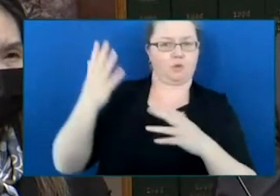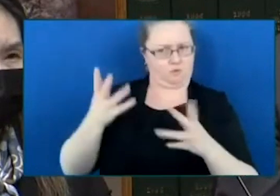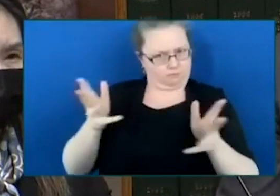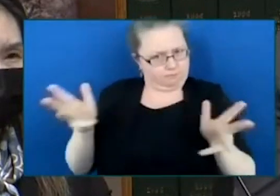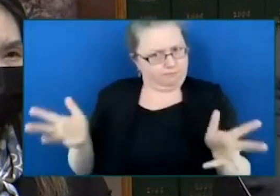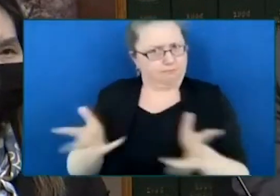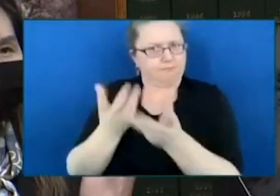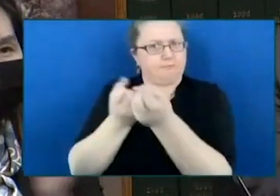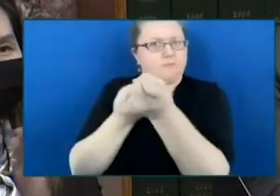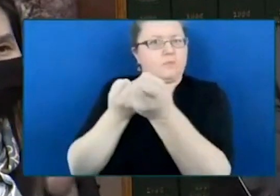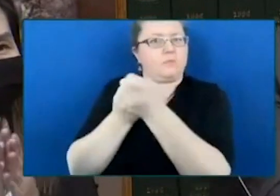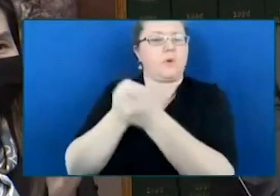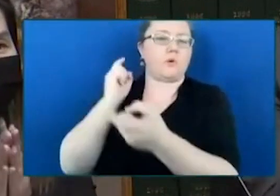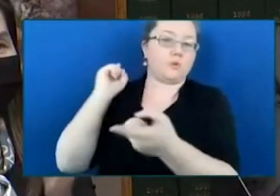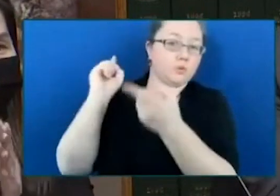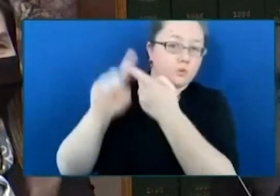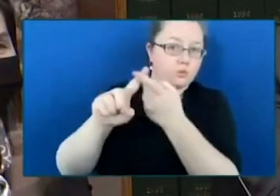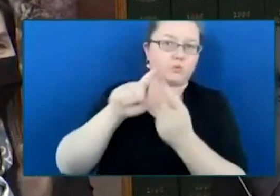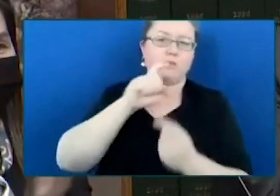age of 27.